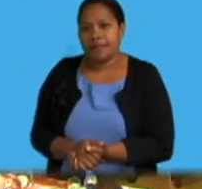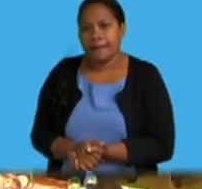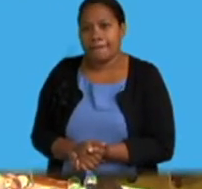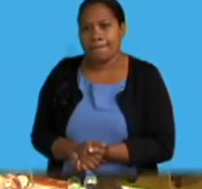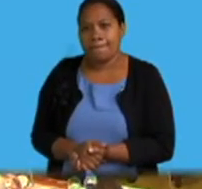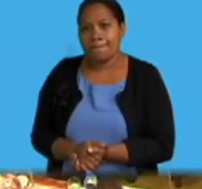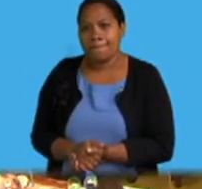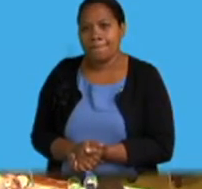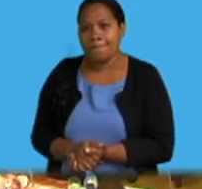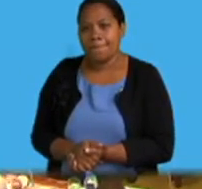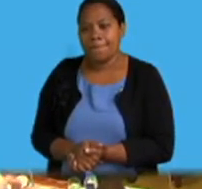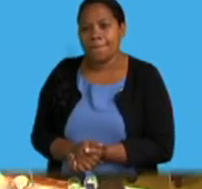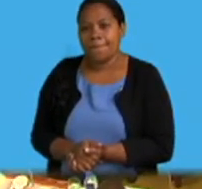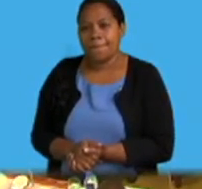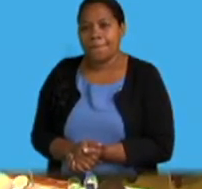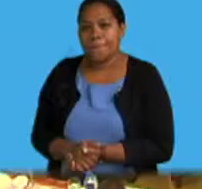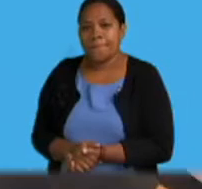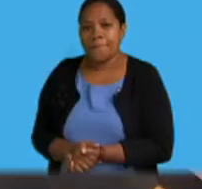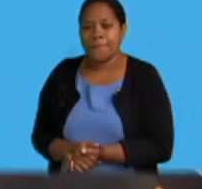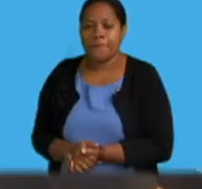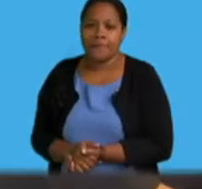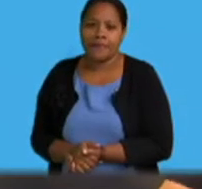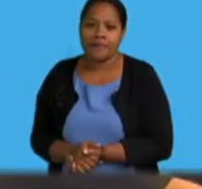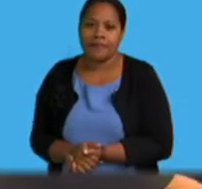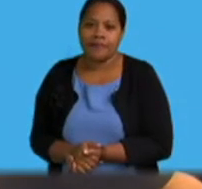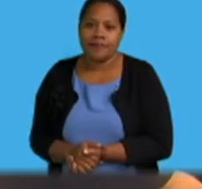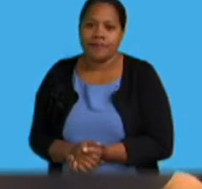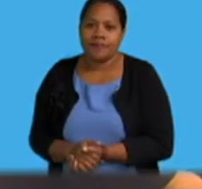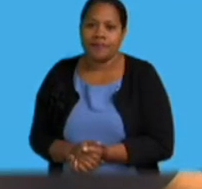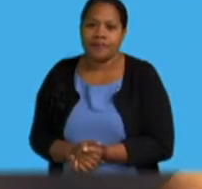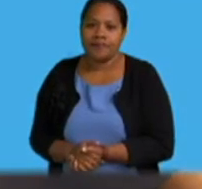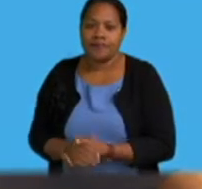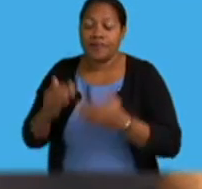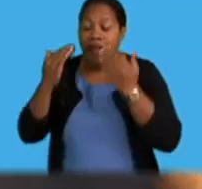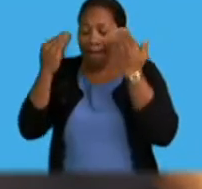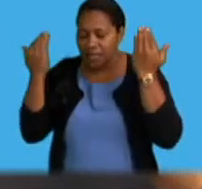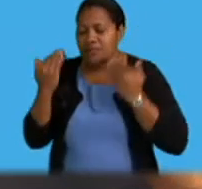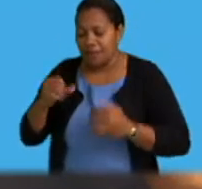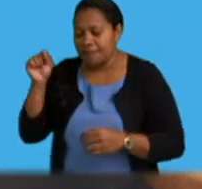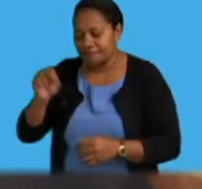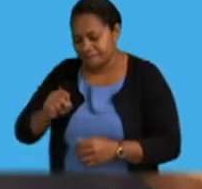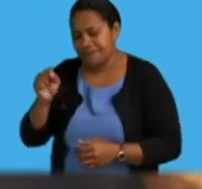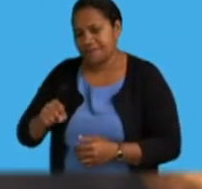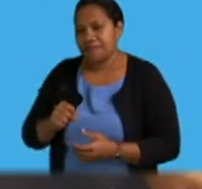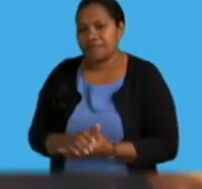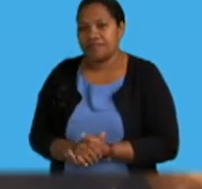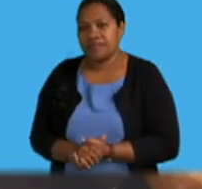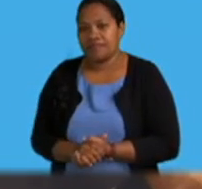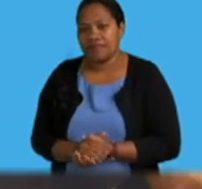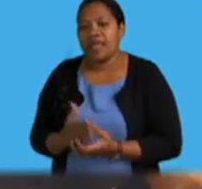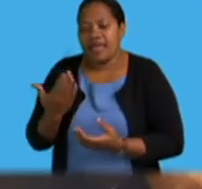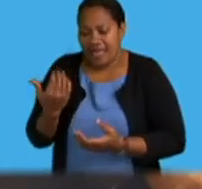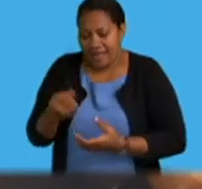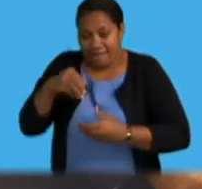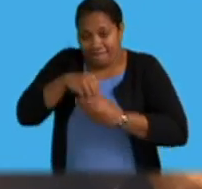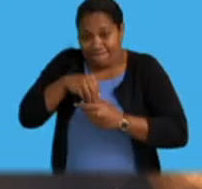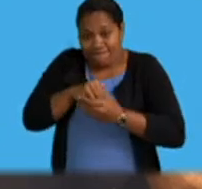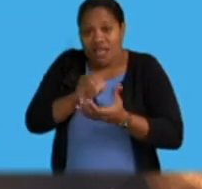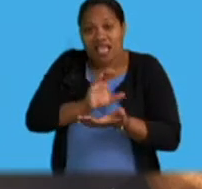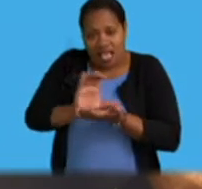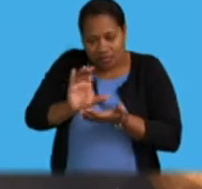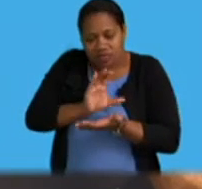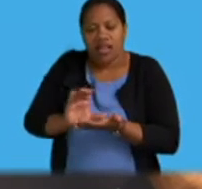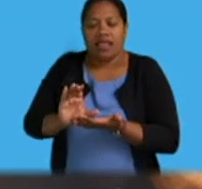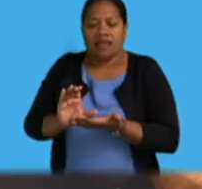Madam Speaker, yes, there's permanence in this type of counselling, even after